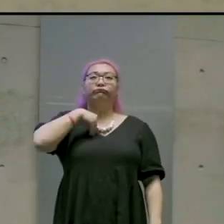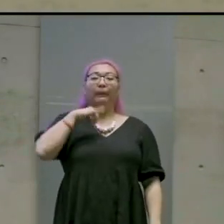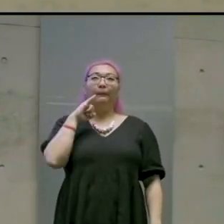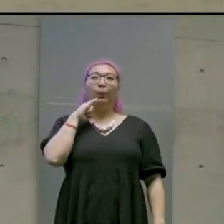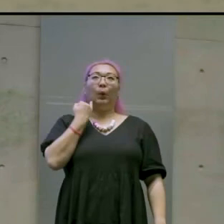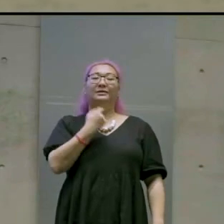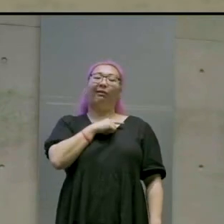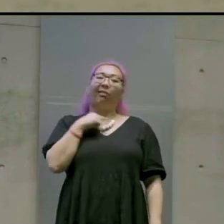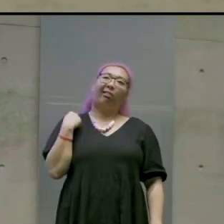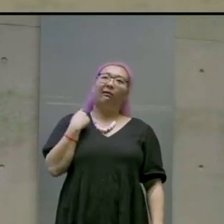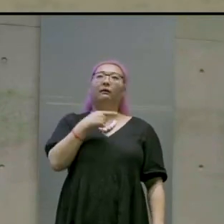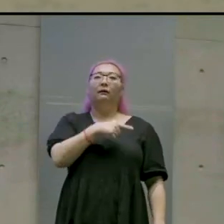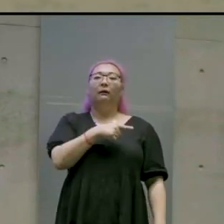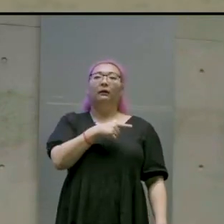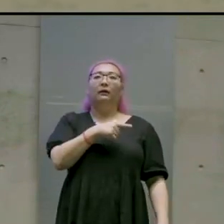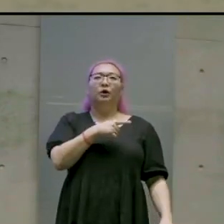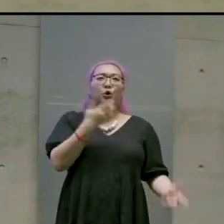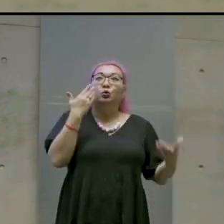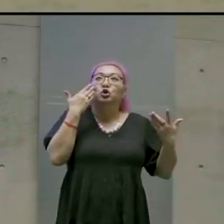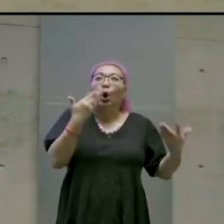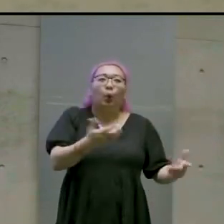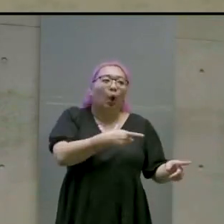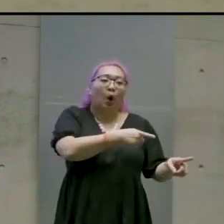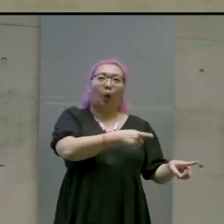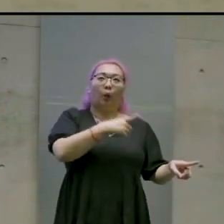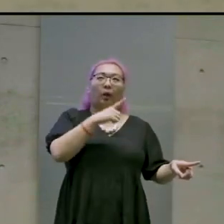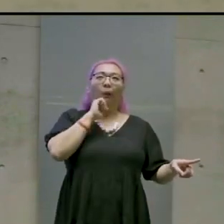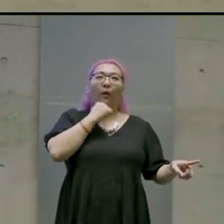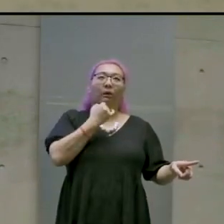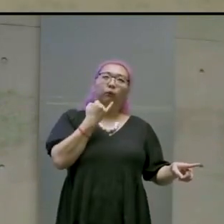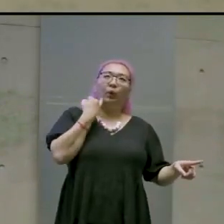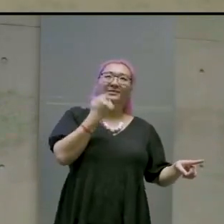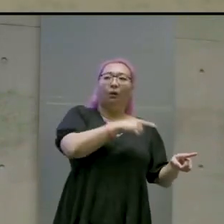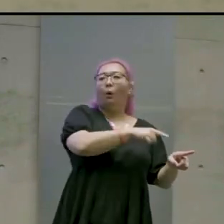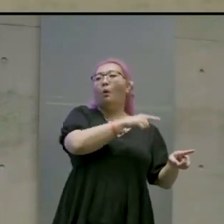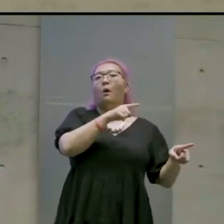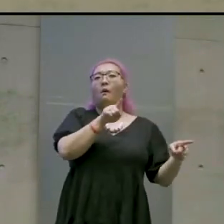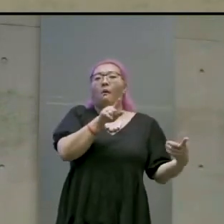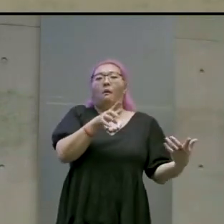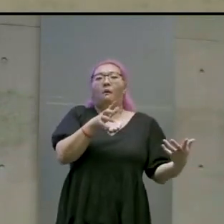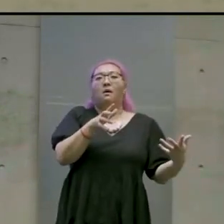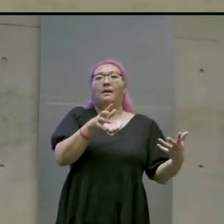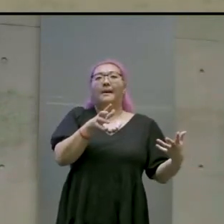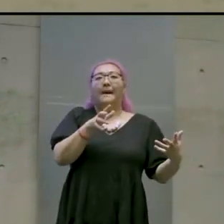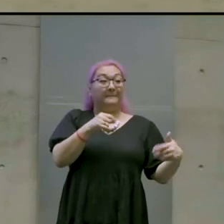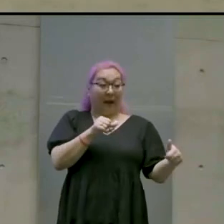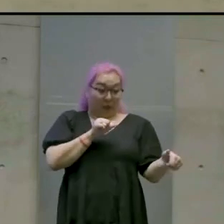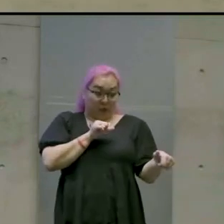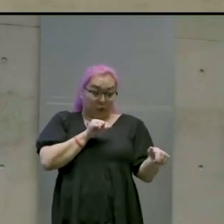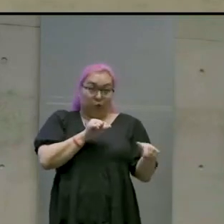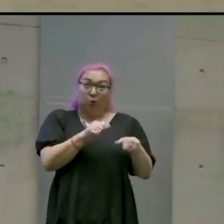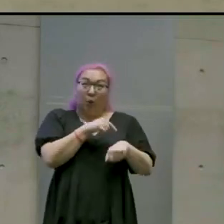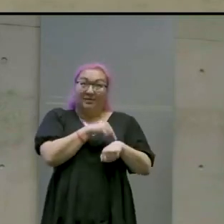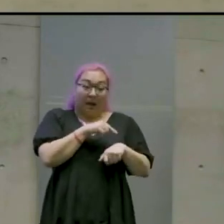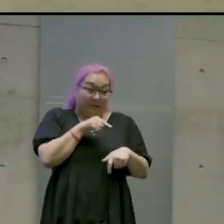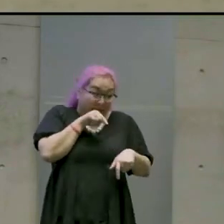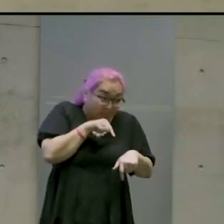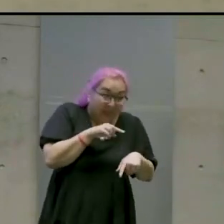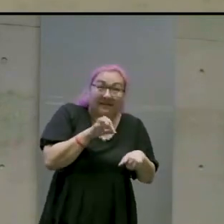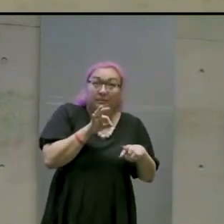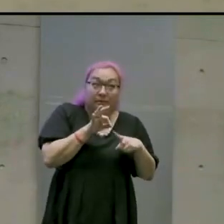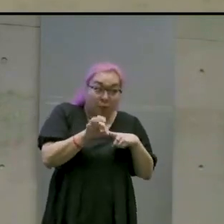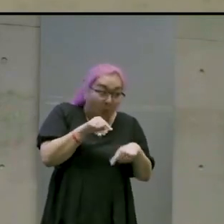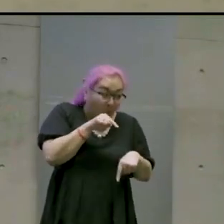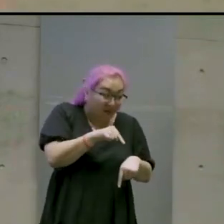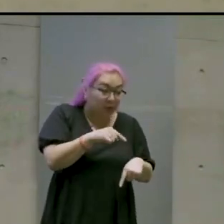playing Long Live the Queen, there were lots of choices in there where you didn't know what was going to happen. But at least in the short term, when you ate the pear,